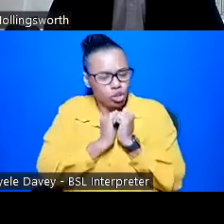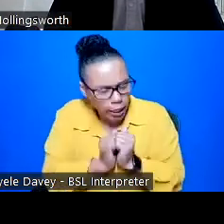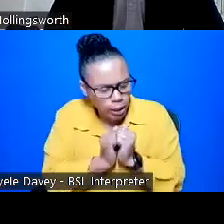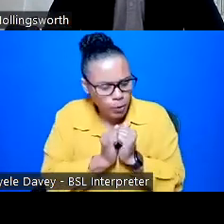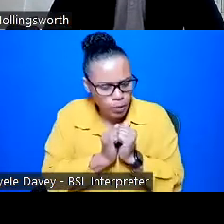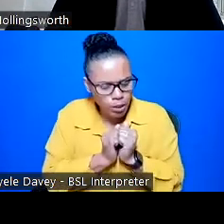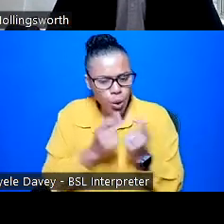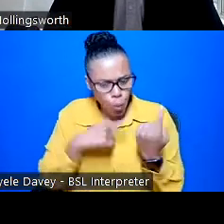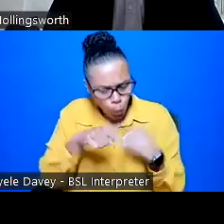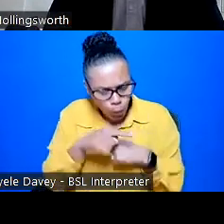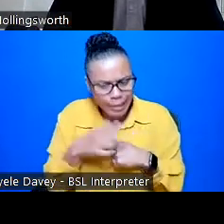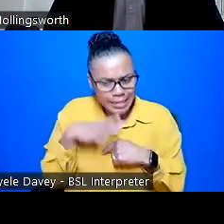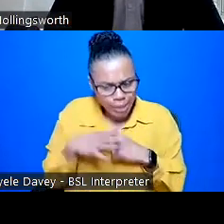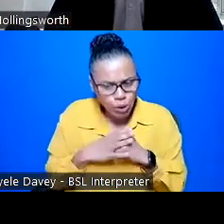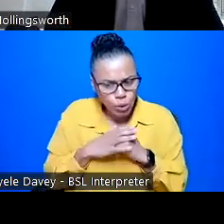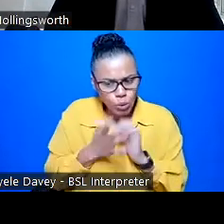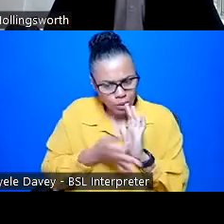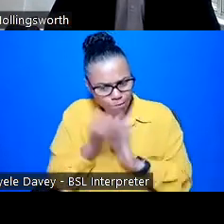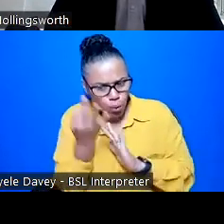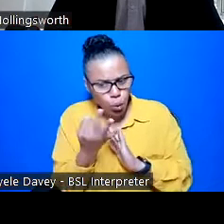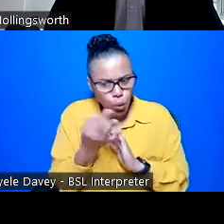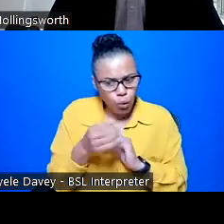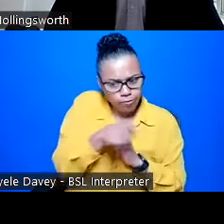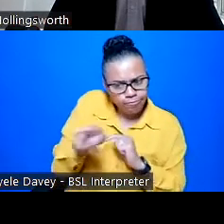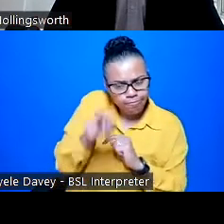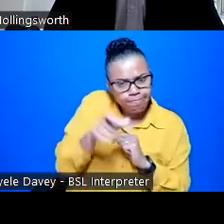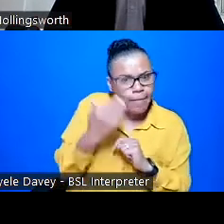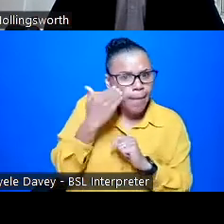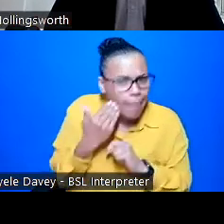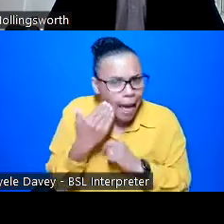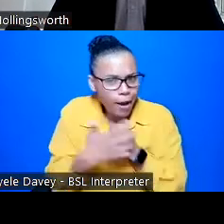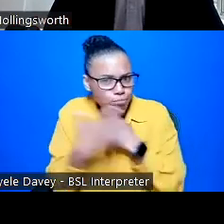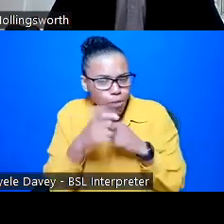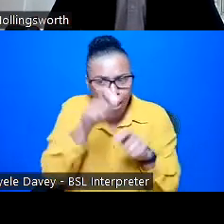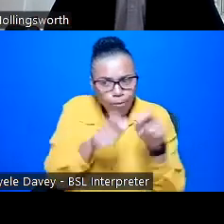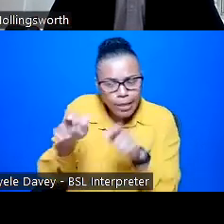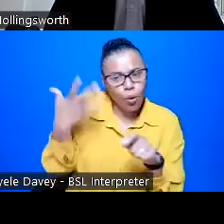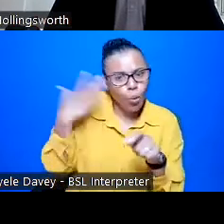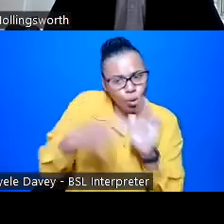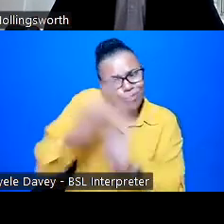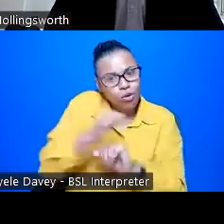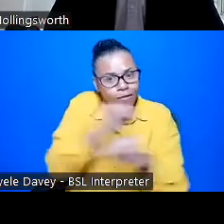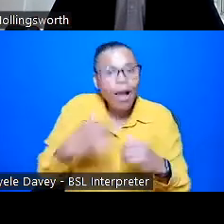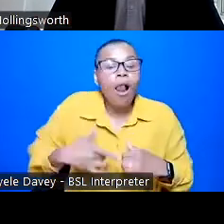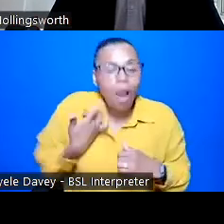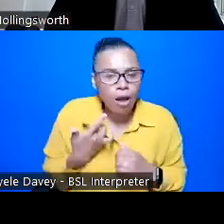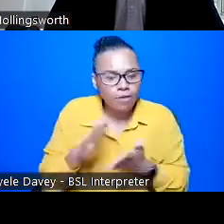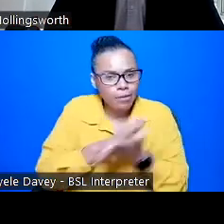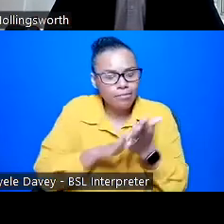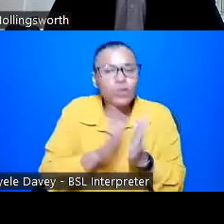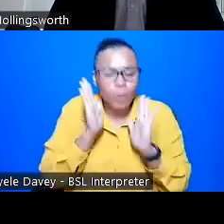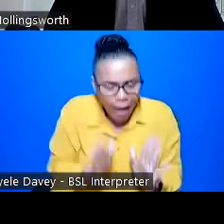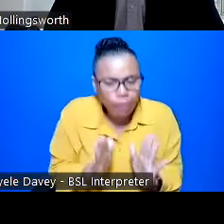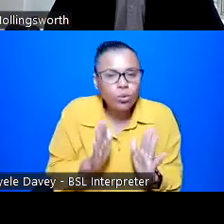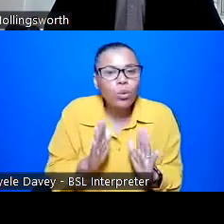something to improve the lives for Black, brown people in this community, then we absolutely had to start with an understanding of the problem